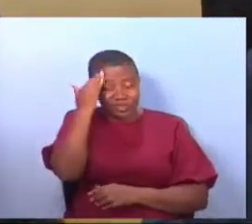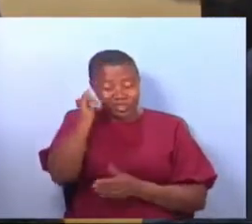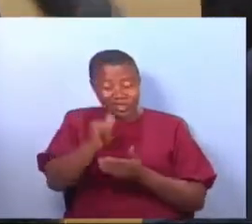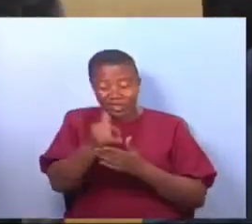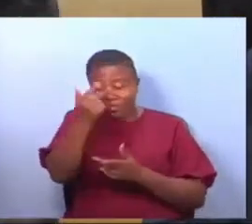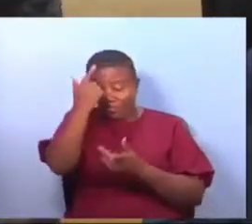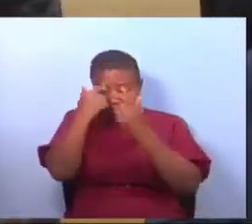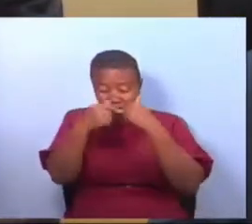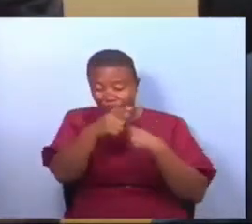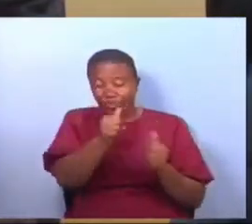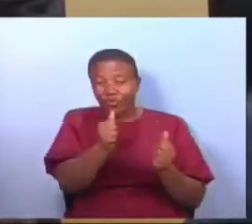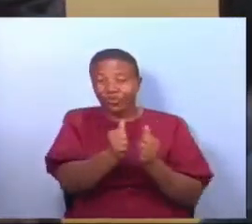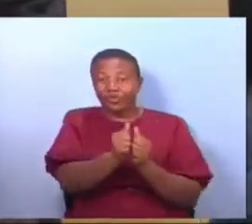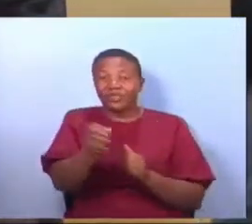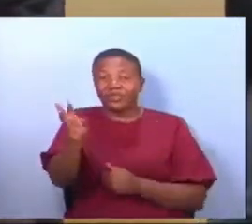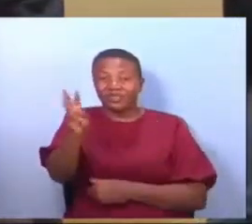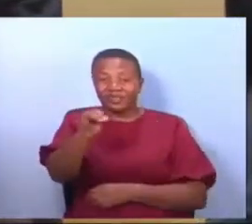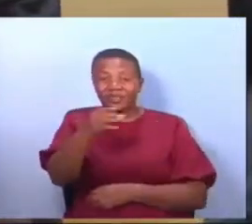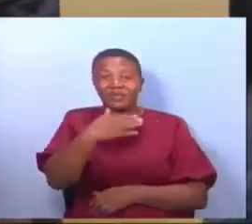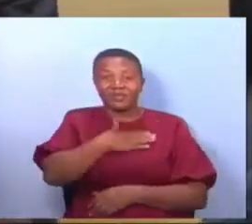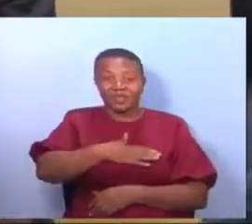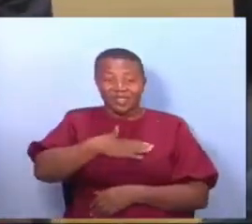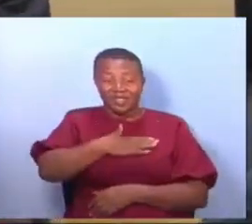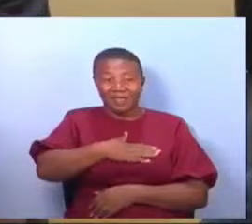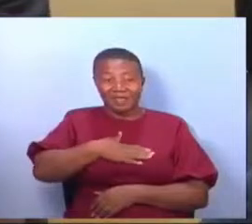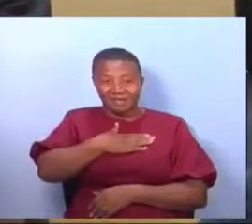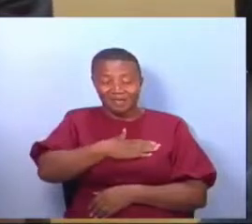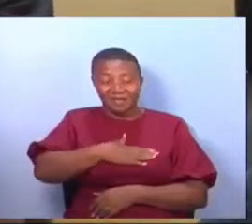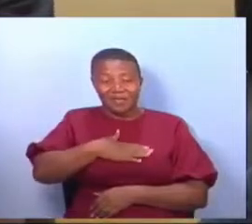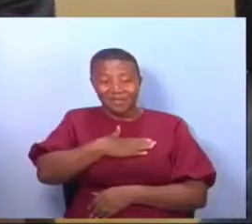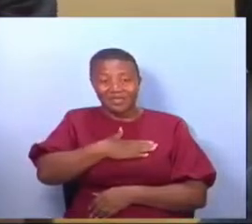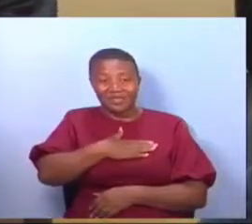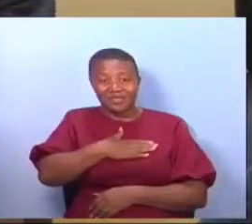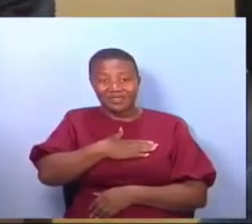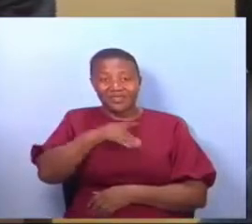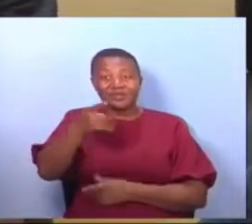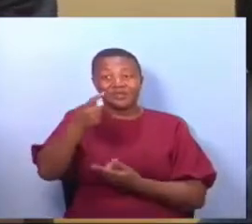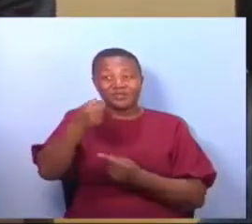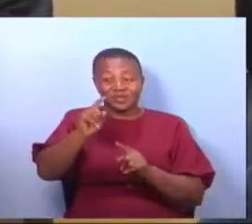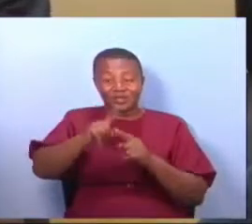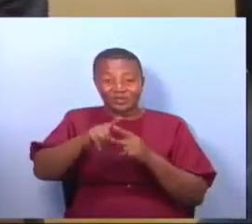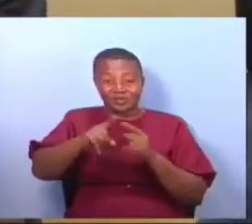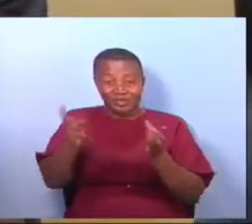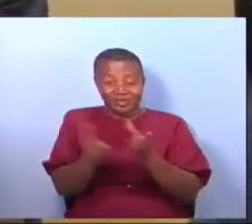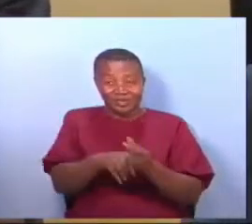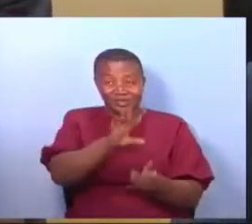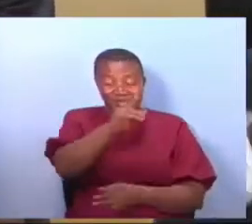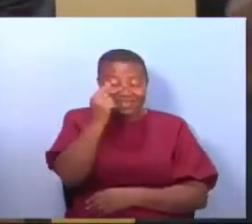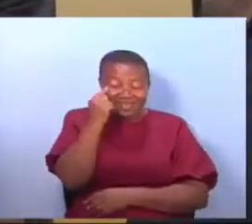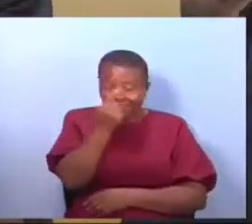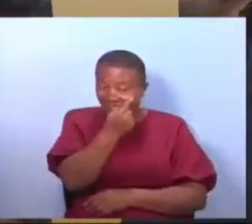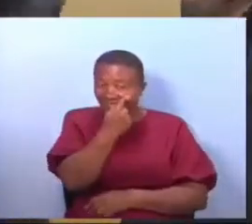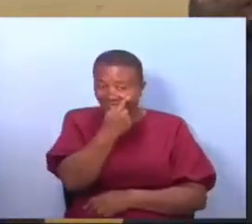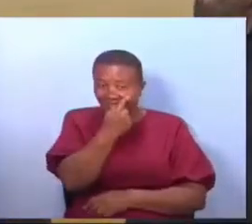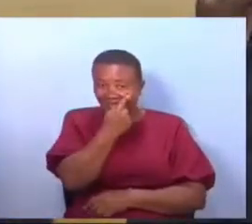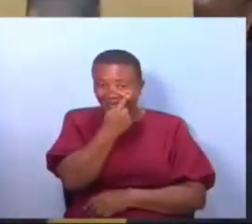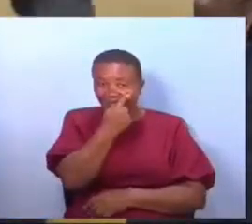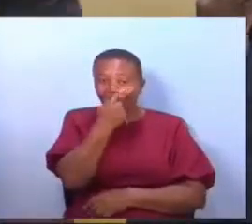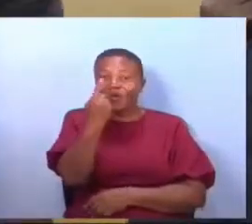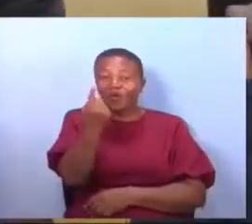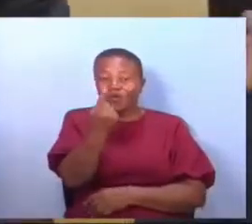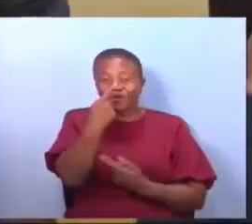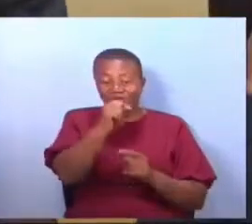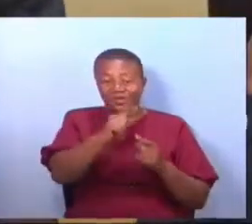time, you will be catching their eye, they will be catching your eye anytime they are up. So remember